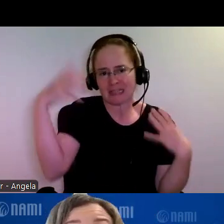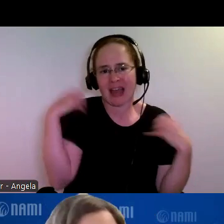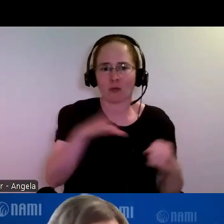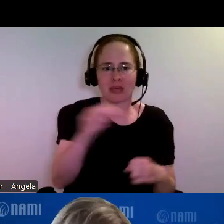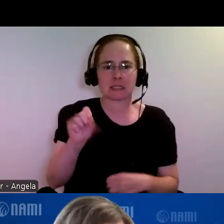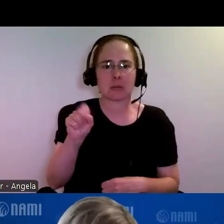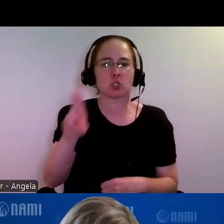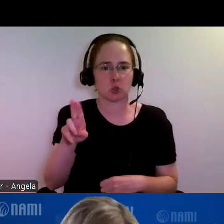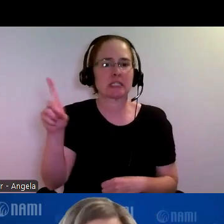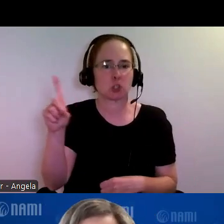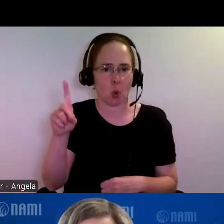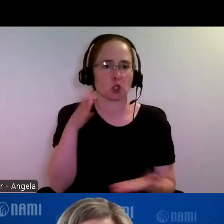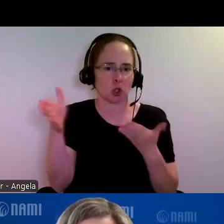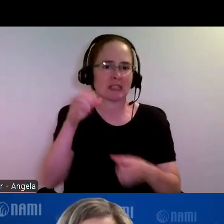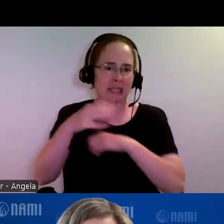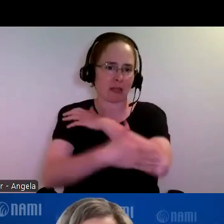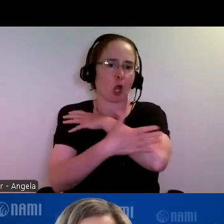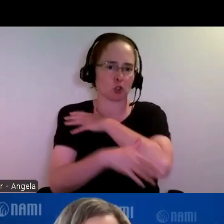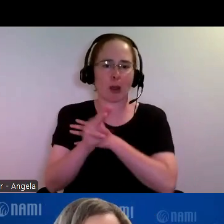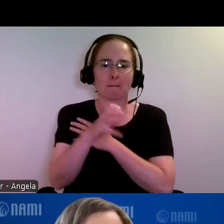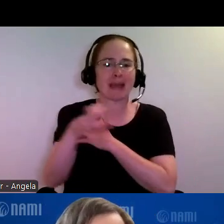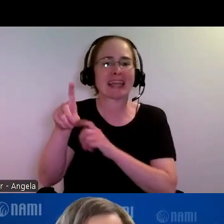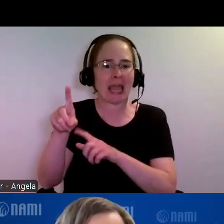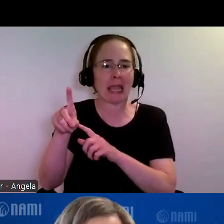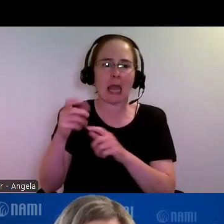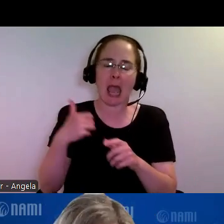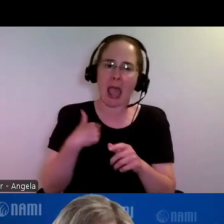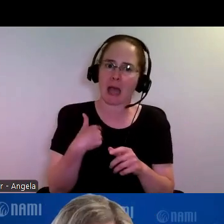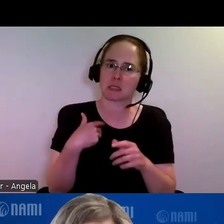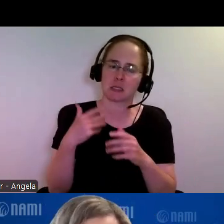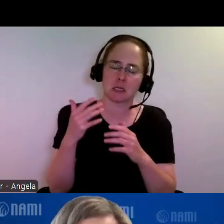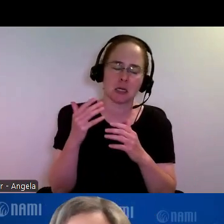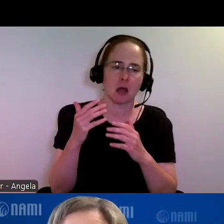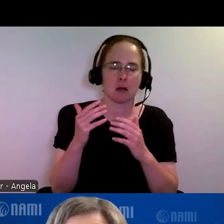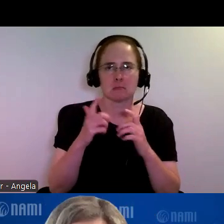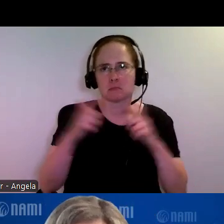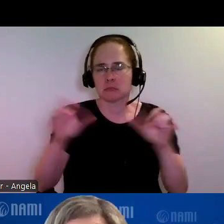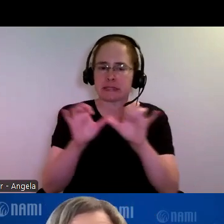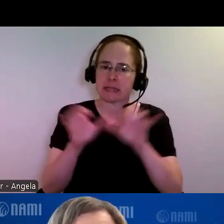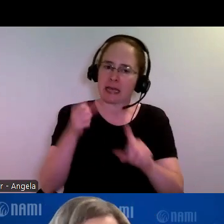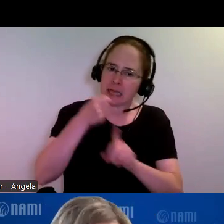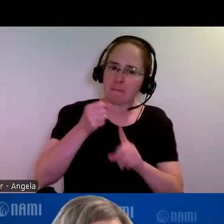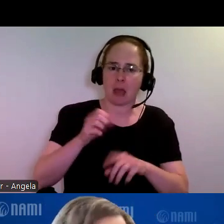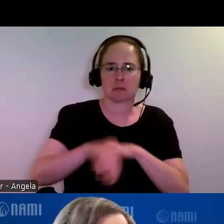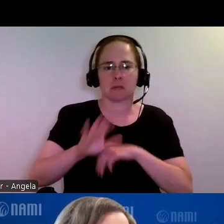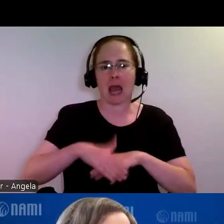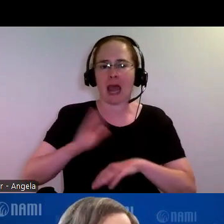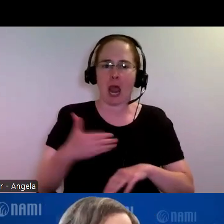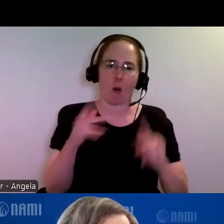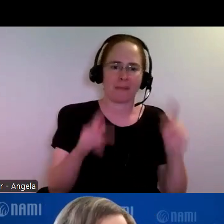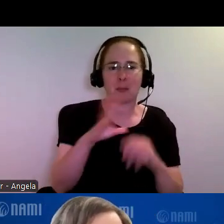services in this country. Therefore, Medicaid has an outsized impact on our people, our